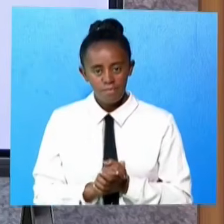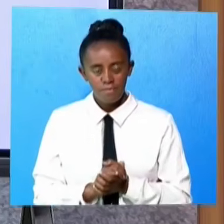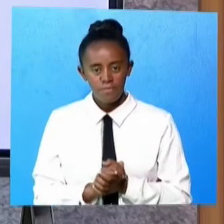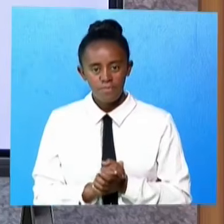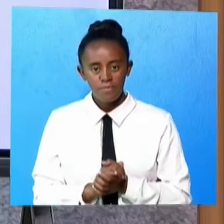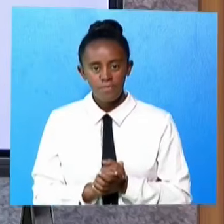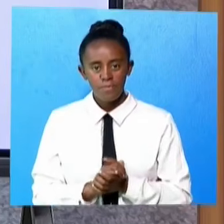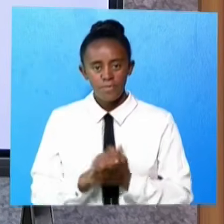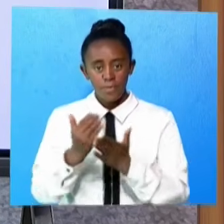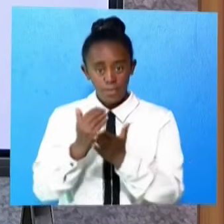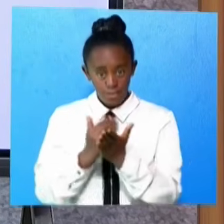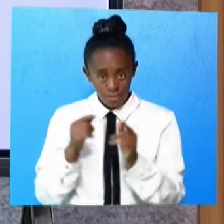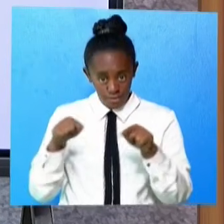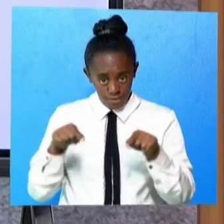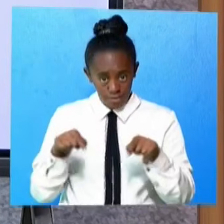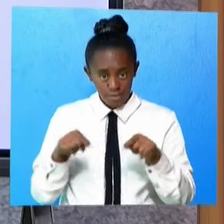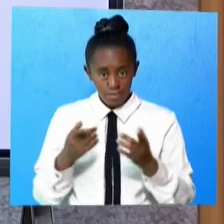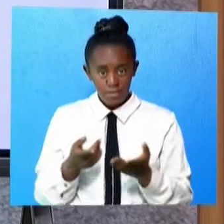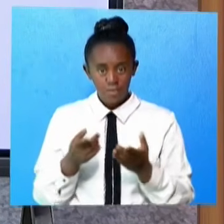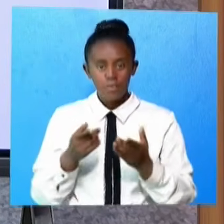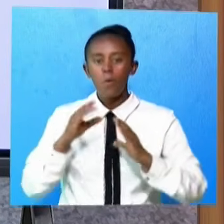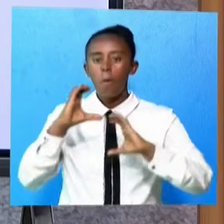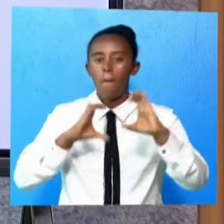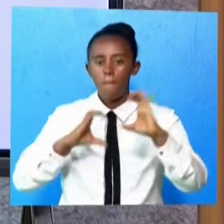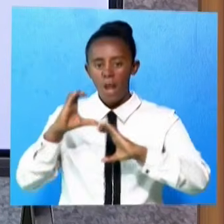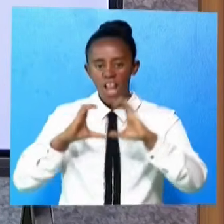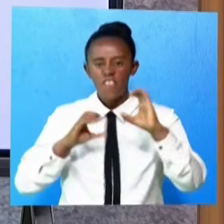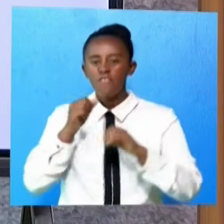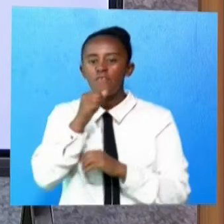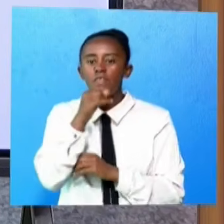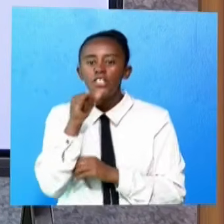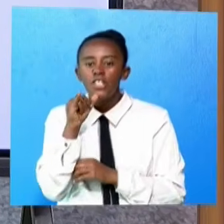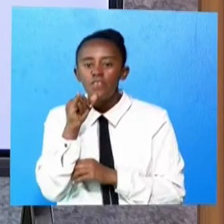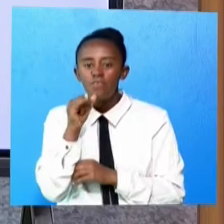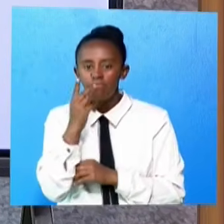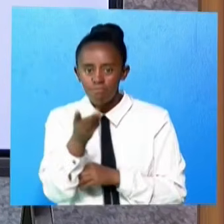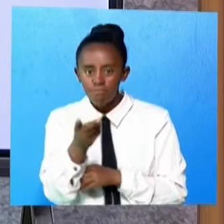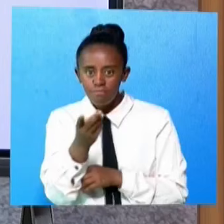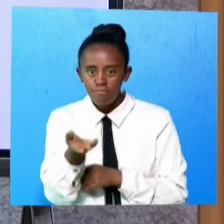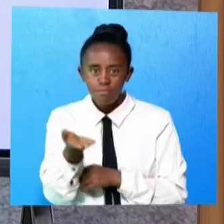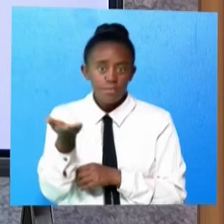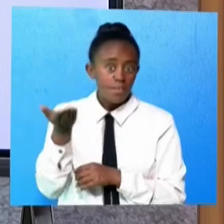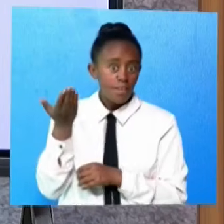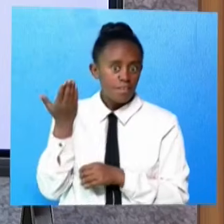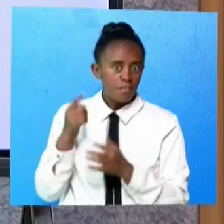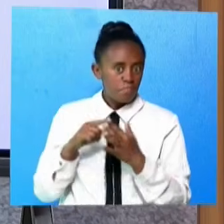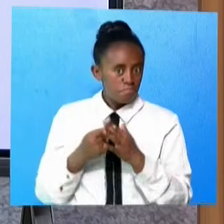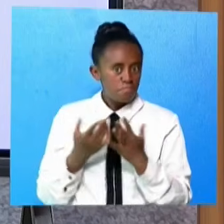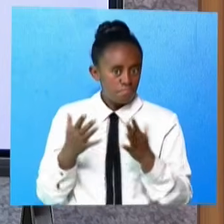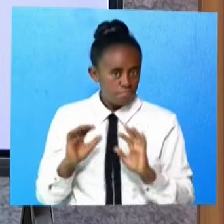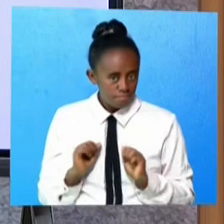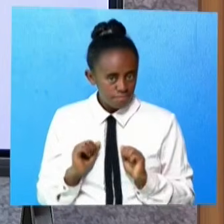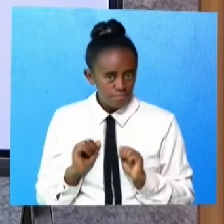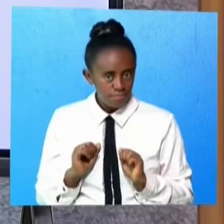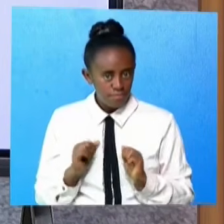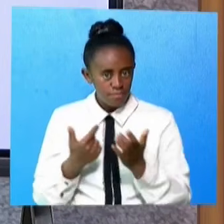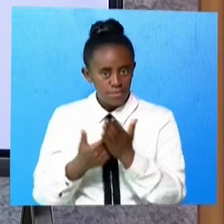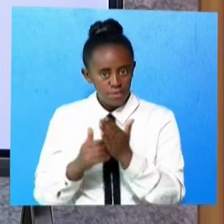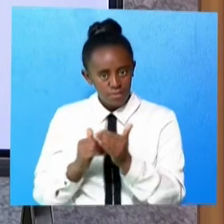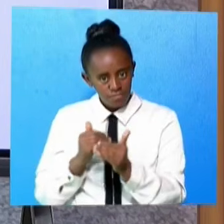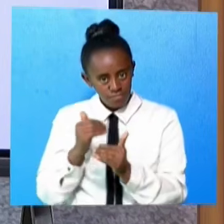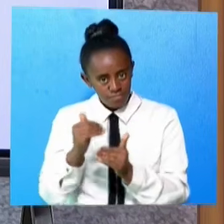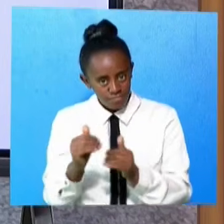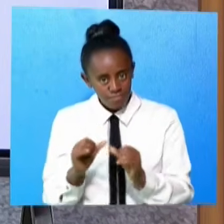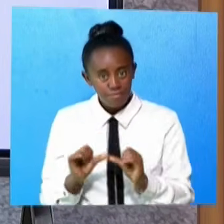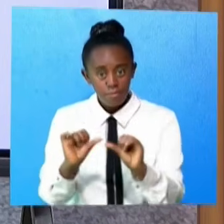our lesson for topic for today, that is comparative adjectives, the lesson that we started last time. Before I proceed today's